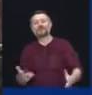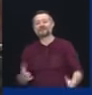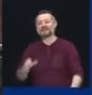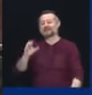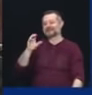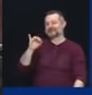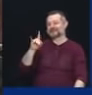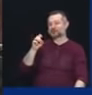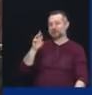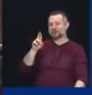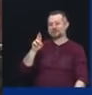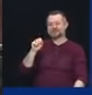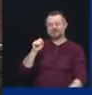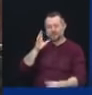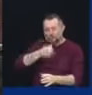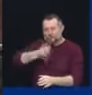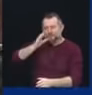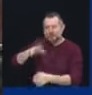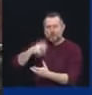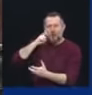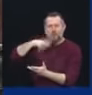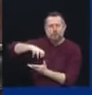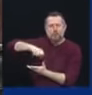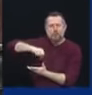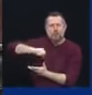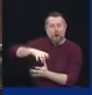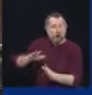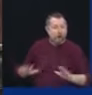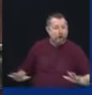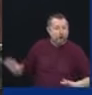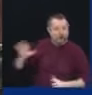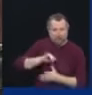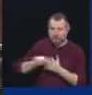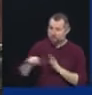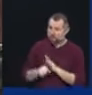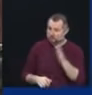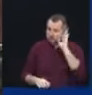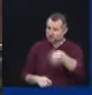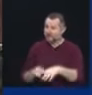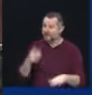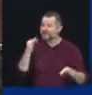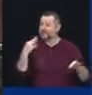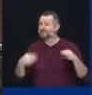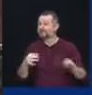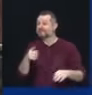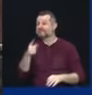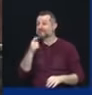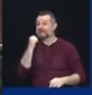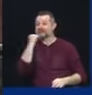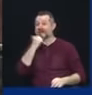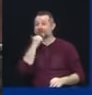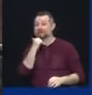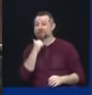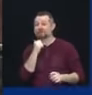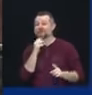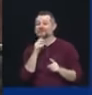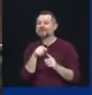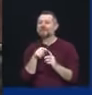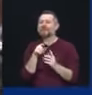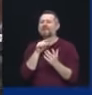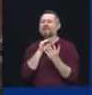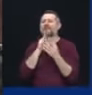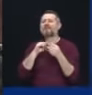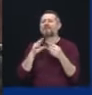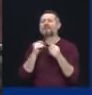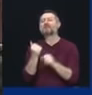across this state. If you had talked about cideries in New York State 5-6 years ago, they wouldn't have known what